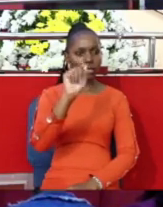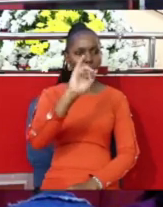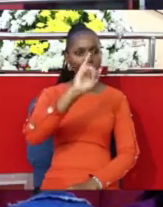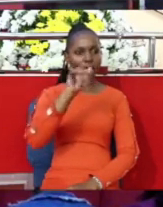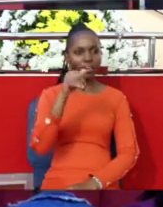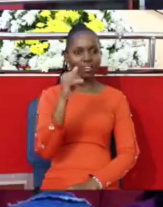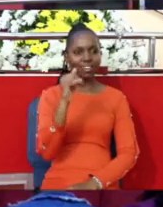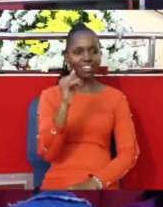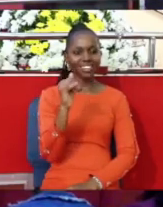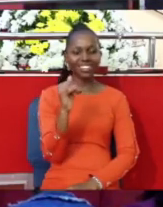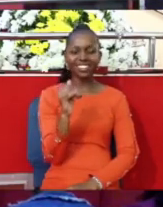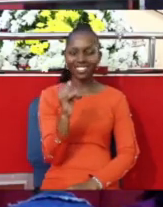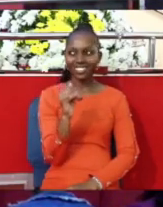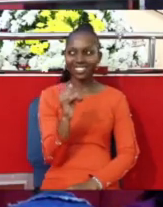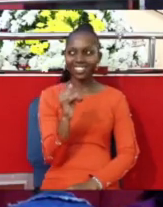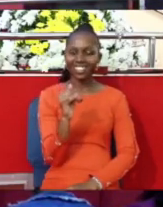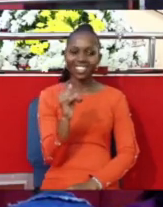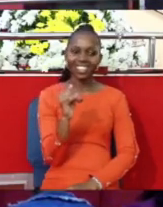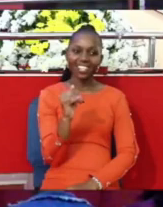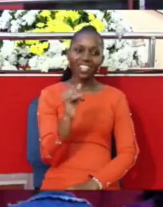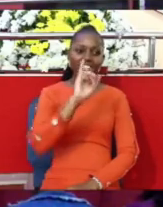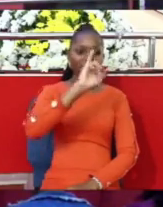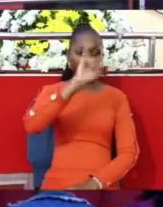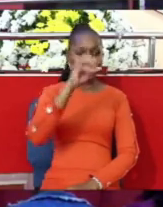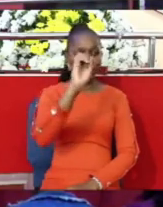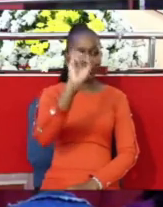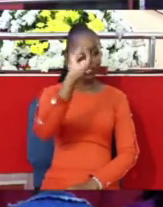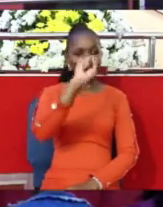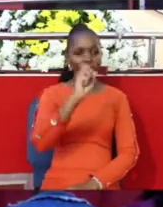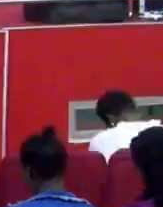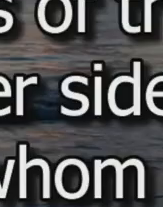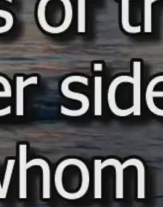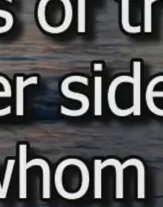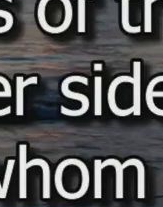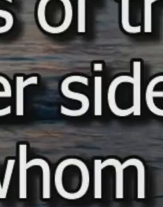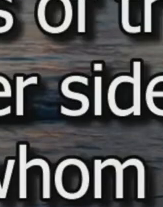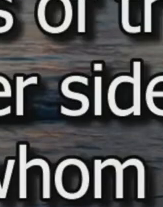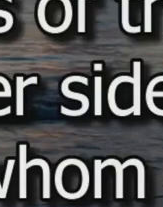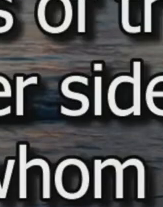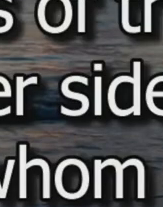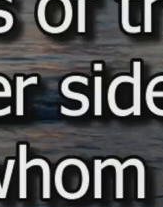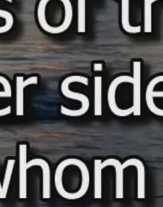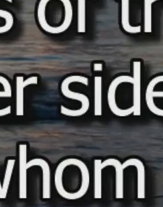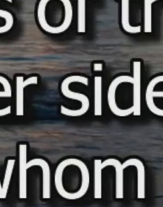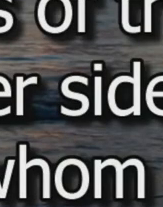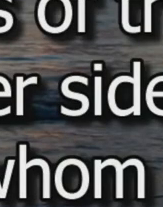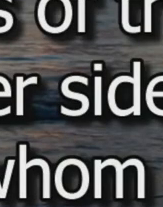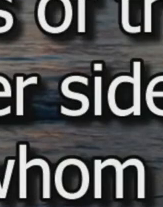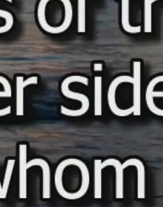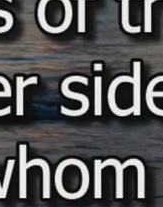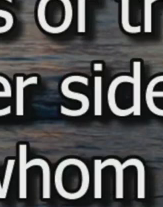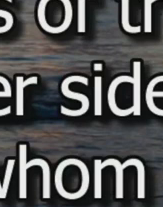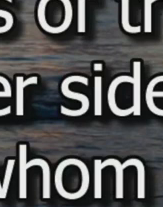strong tower. Ngome imara. Joshua 2 verse 10 and 11, if you can read for us. Joshua 2, 10 na 11. Joshua